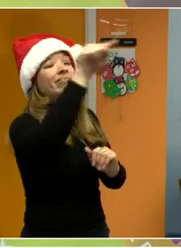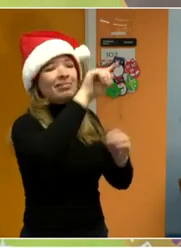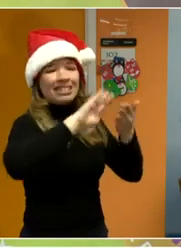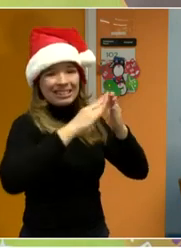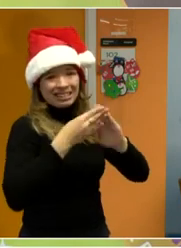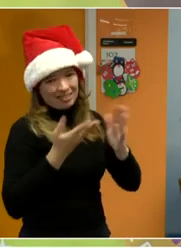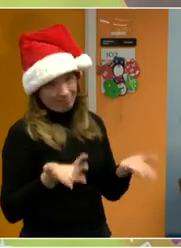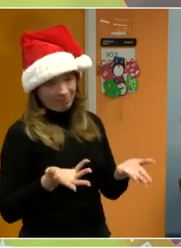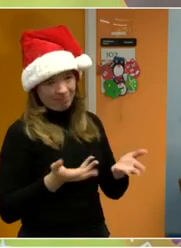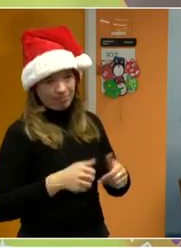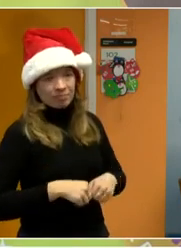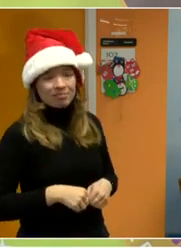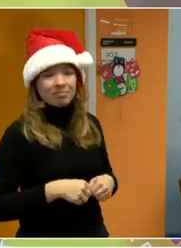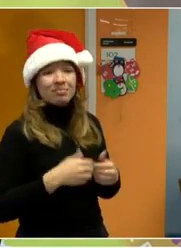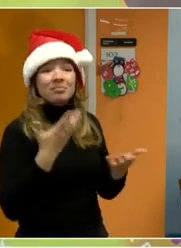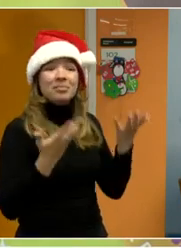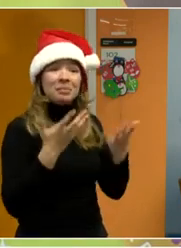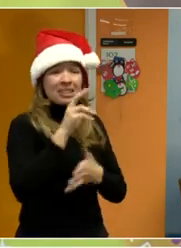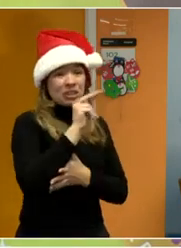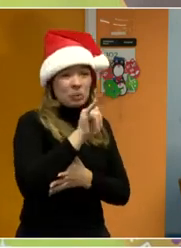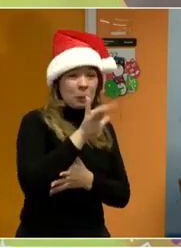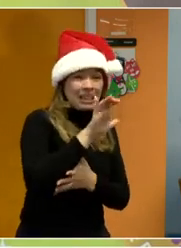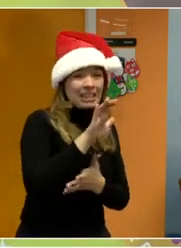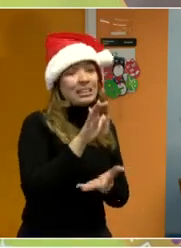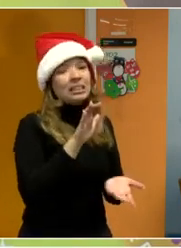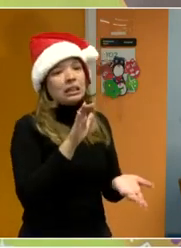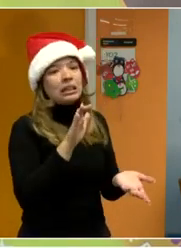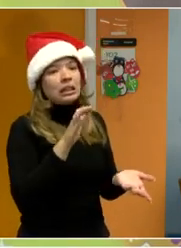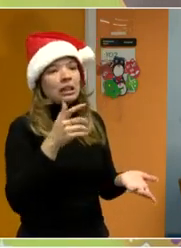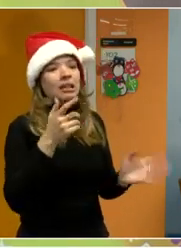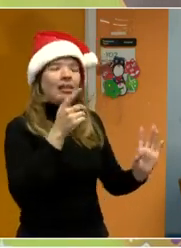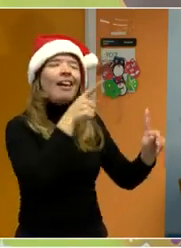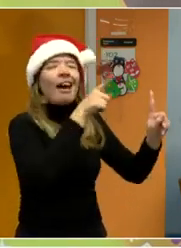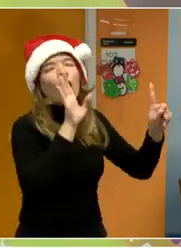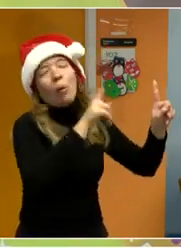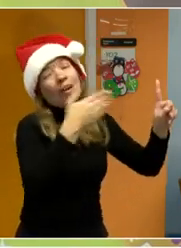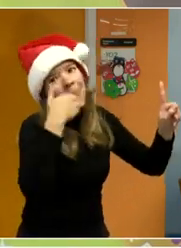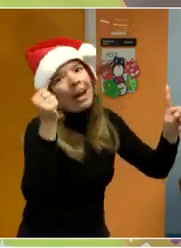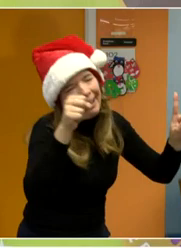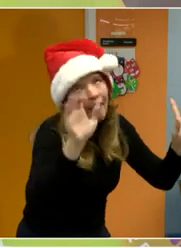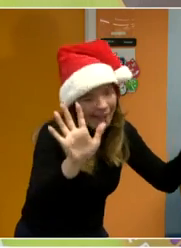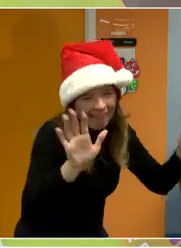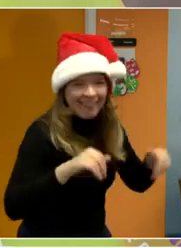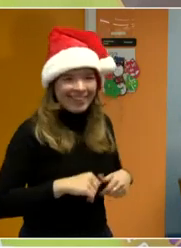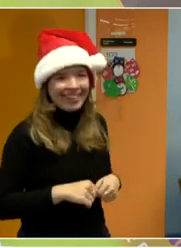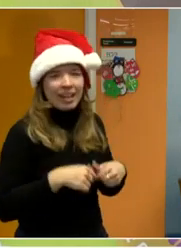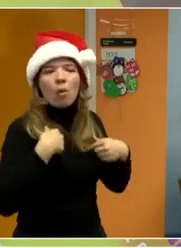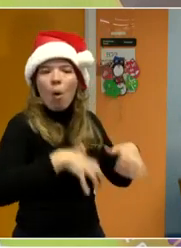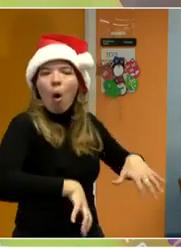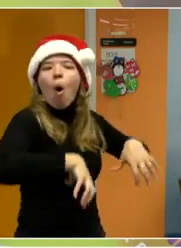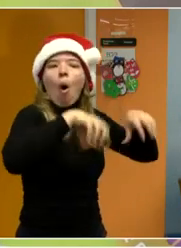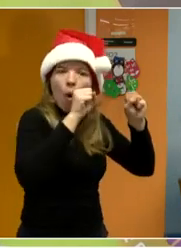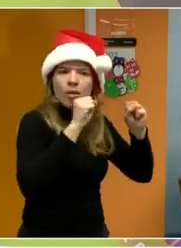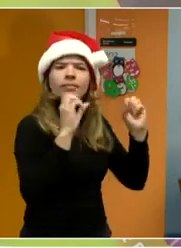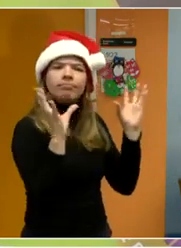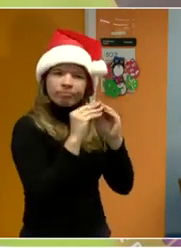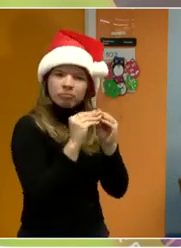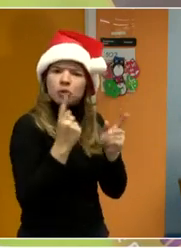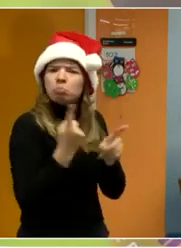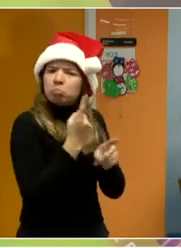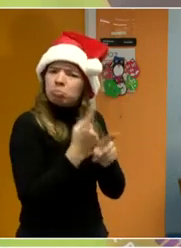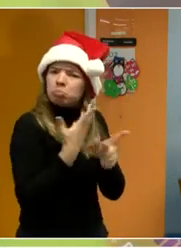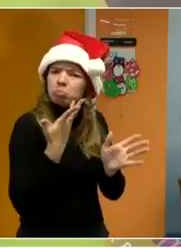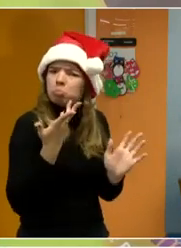New Yorkers might disagree, to host such a meeting. As you know, we have